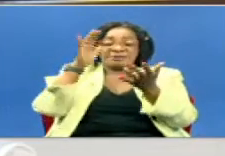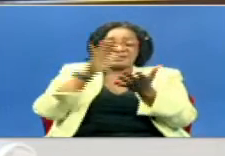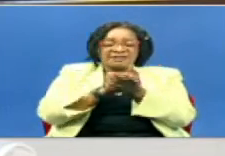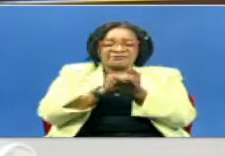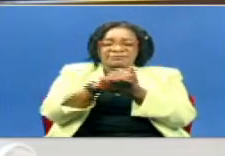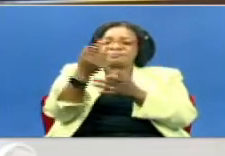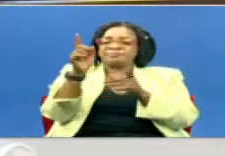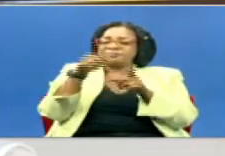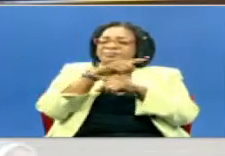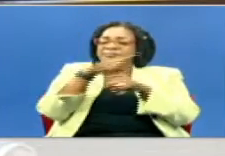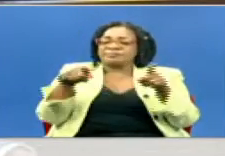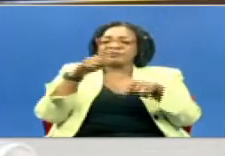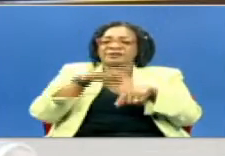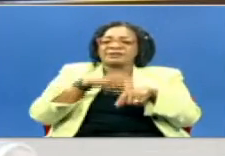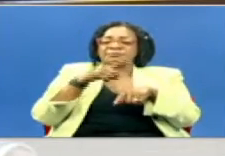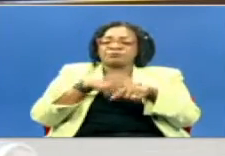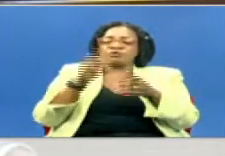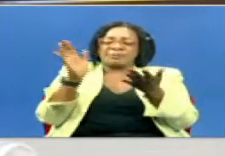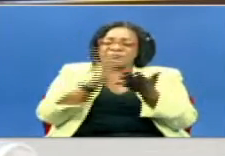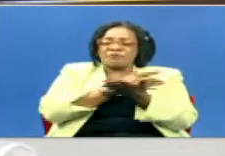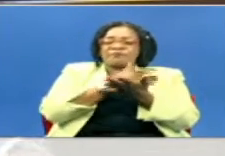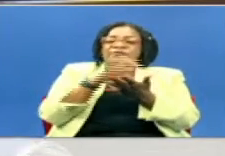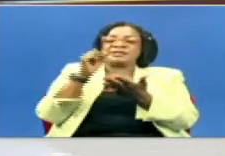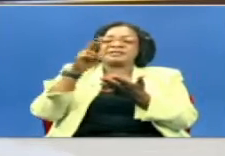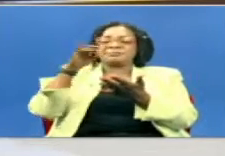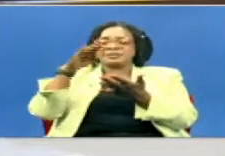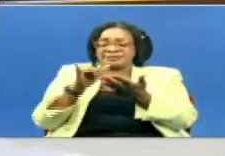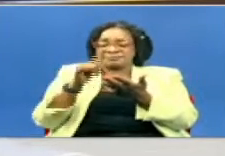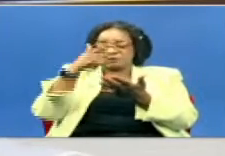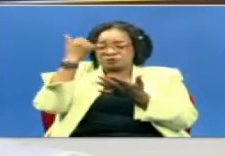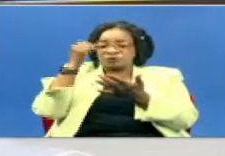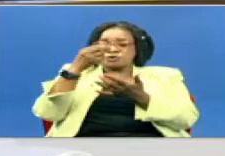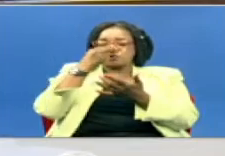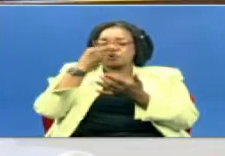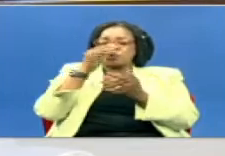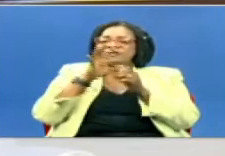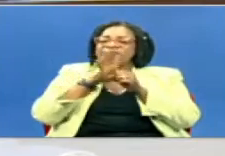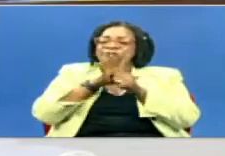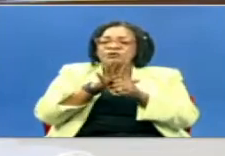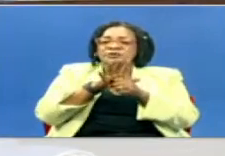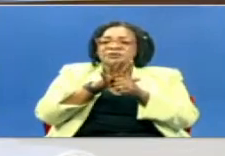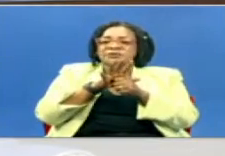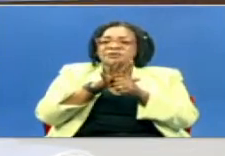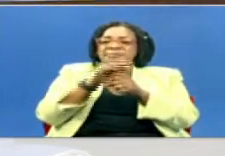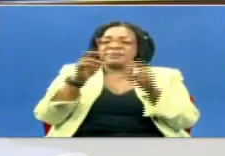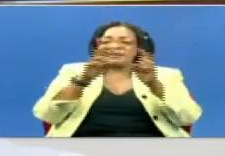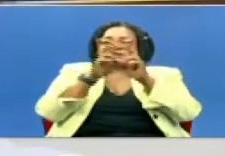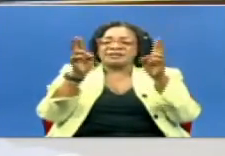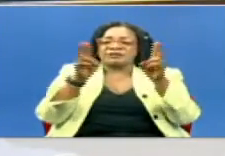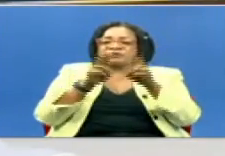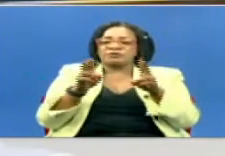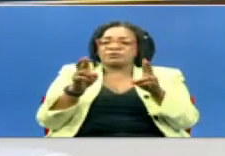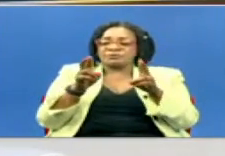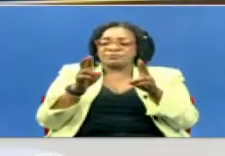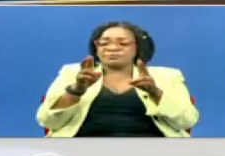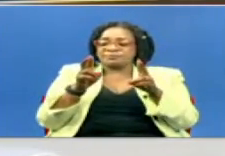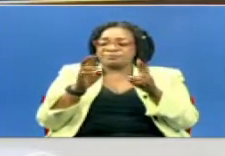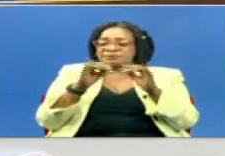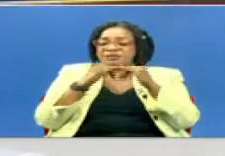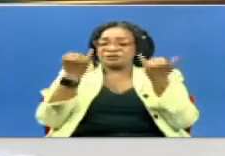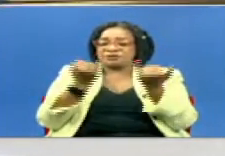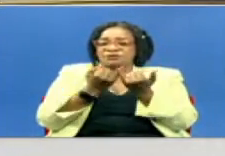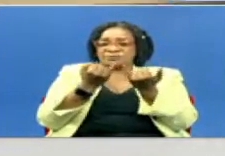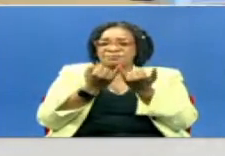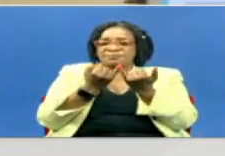time to remove the subsidies because William Ruto was forced by the international institutions,